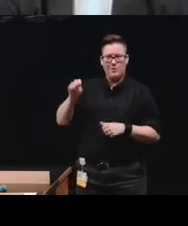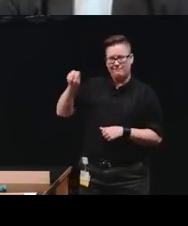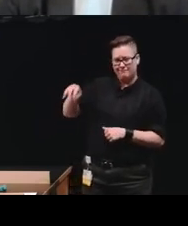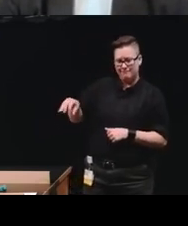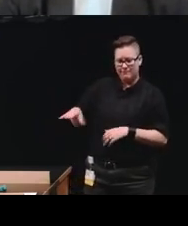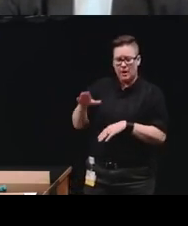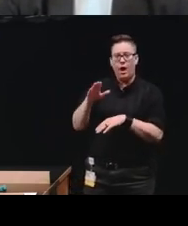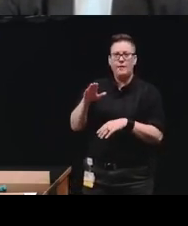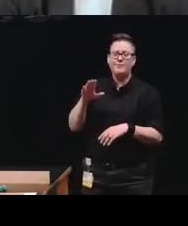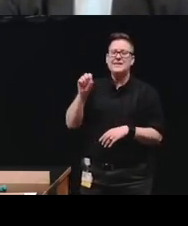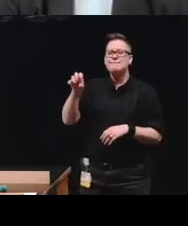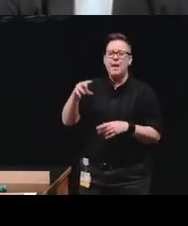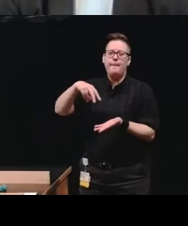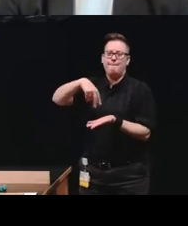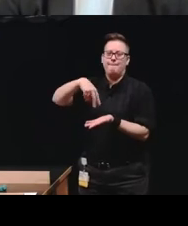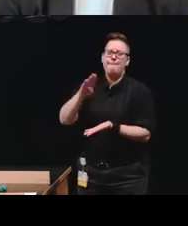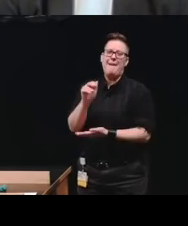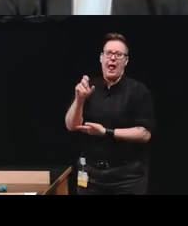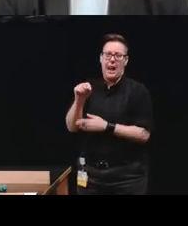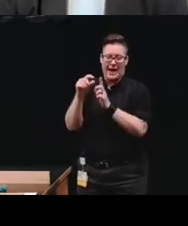dedans? What? En dedans.